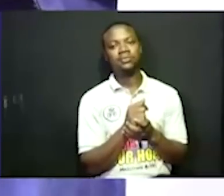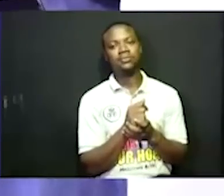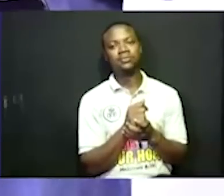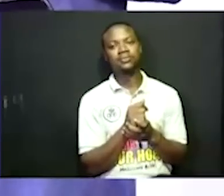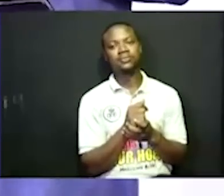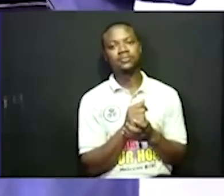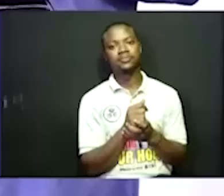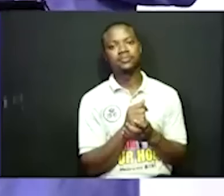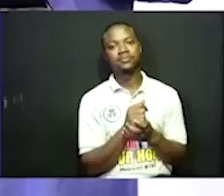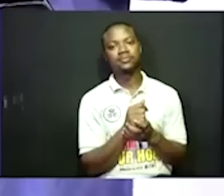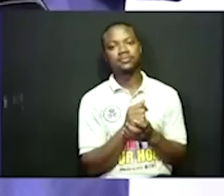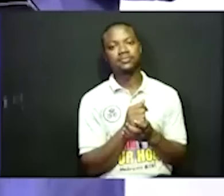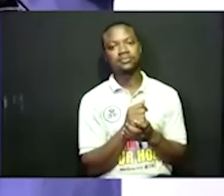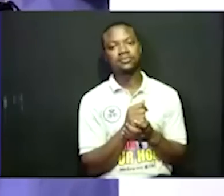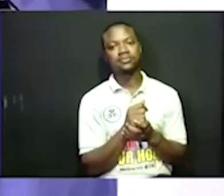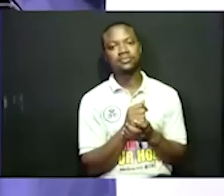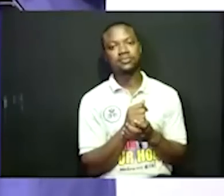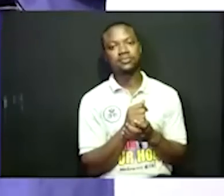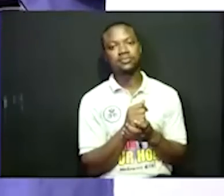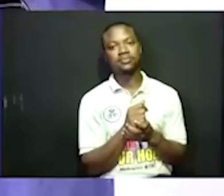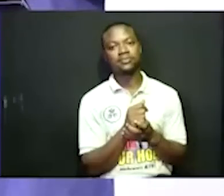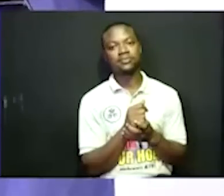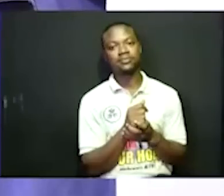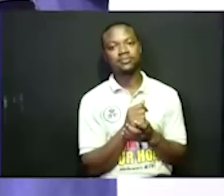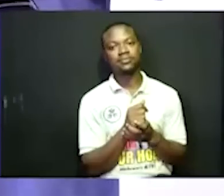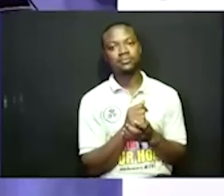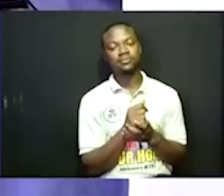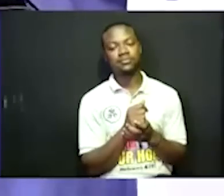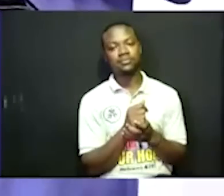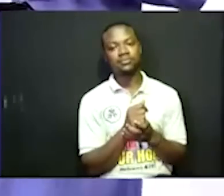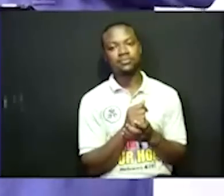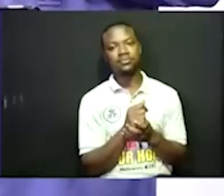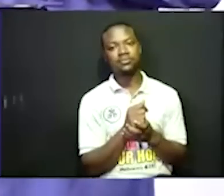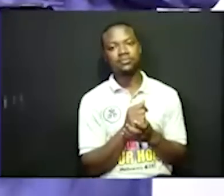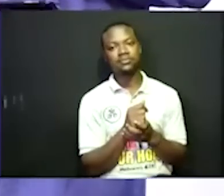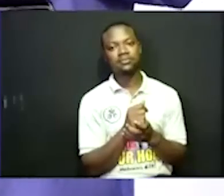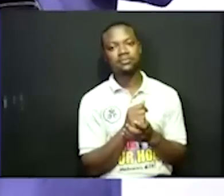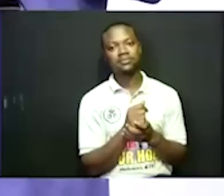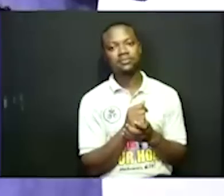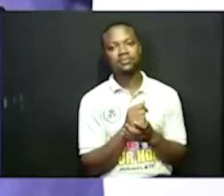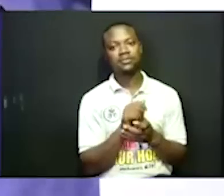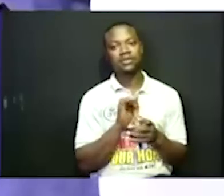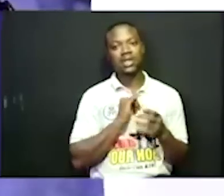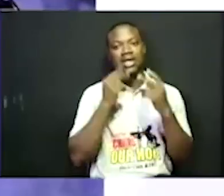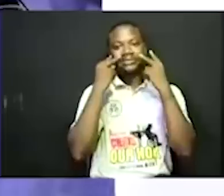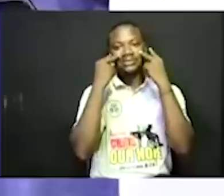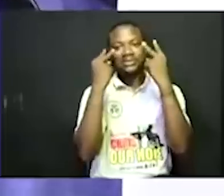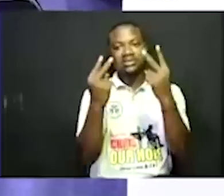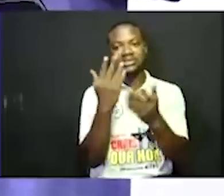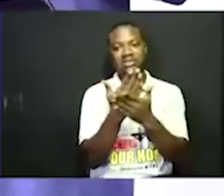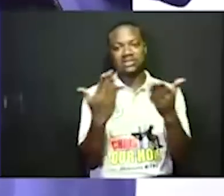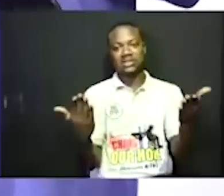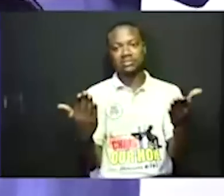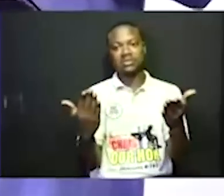enye animdifo de ani animunyam. I have seen ani esane ani tuo nyina. I have seen something else under